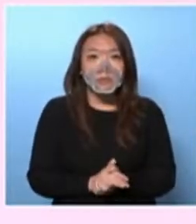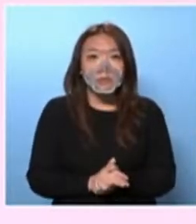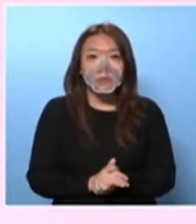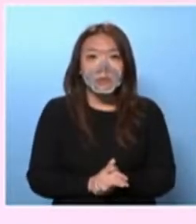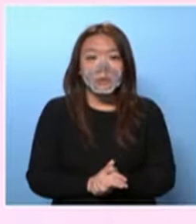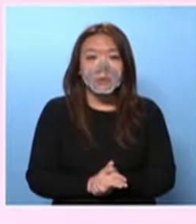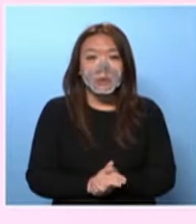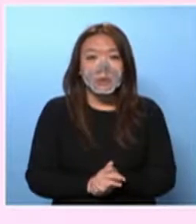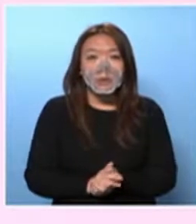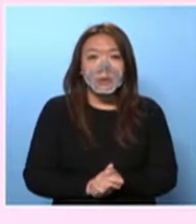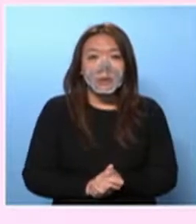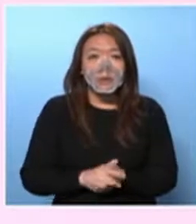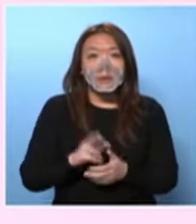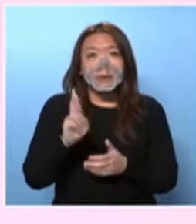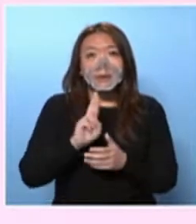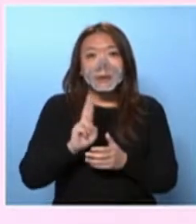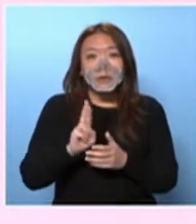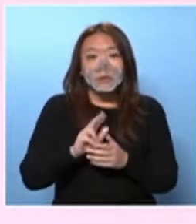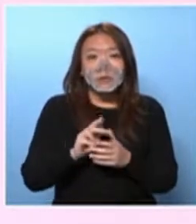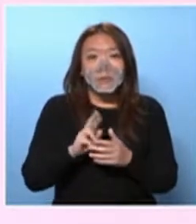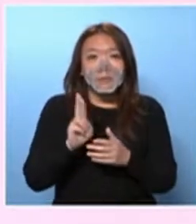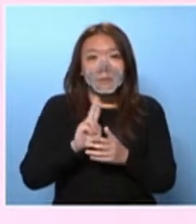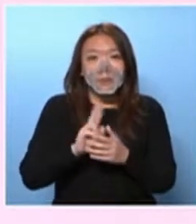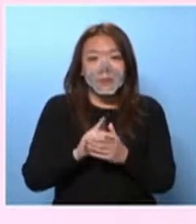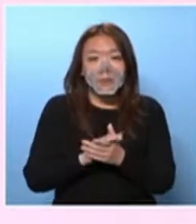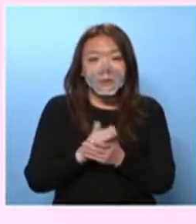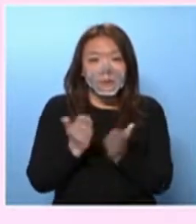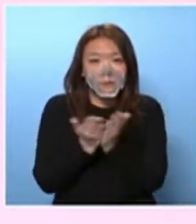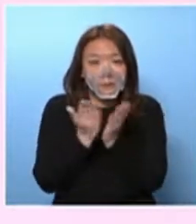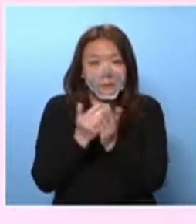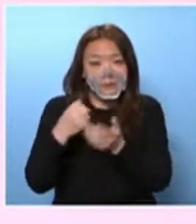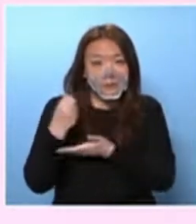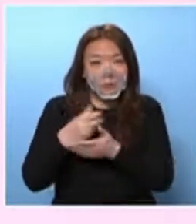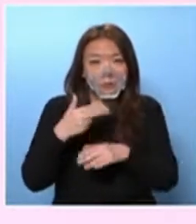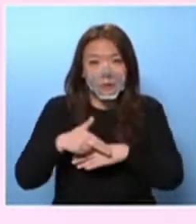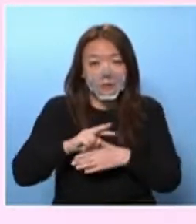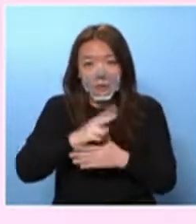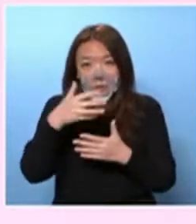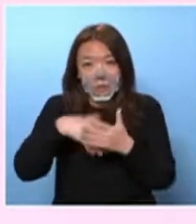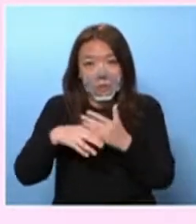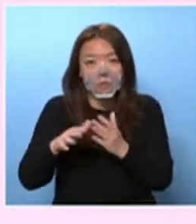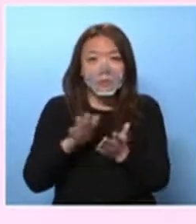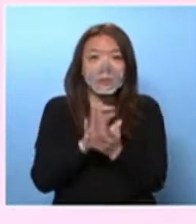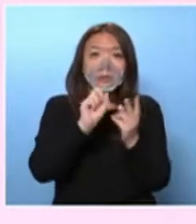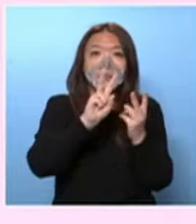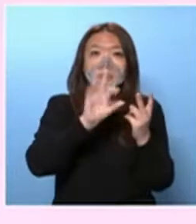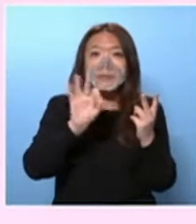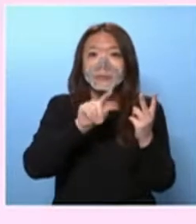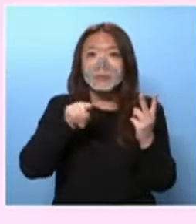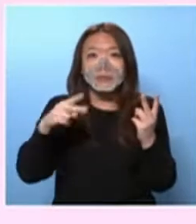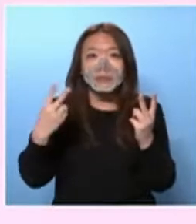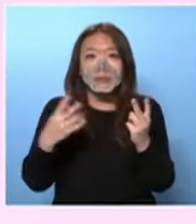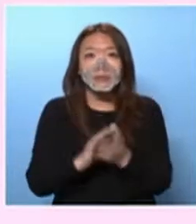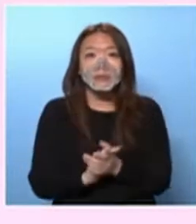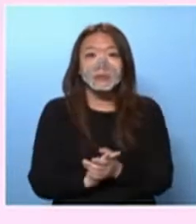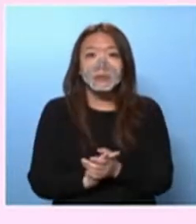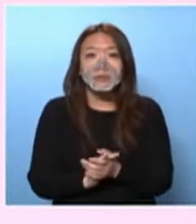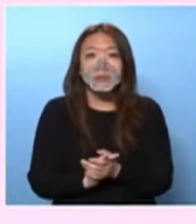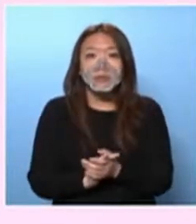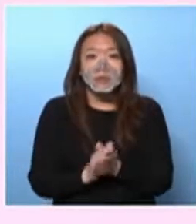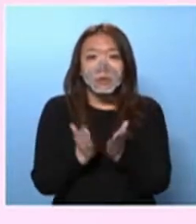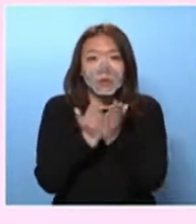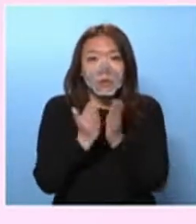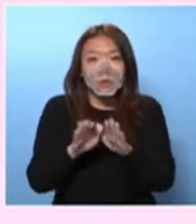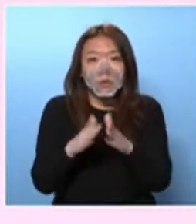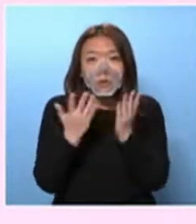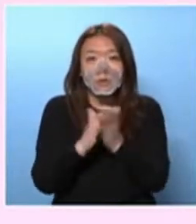reviewing the Diploma Yi-Jin subsidy scheme and enhancing the program curriculum. The scheme will be regularized starting